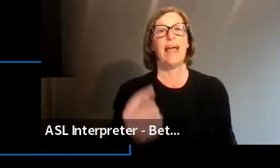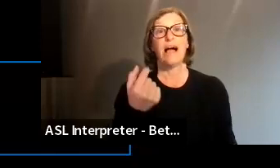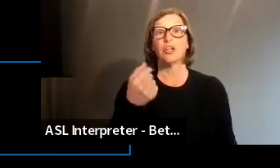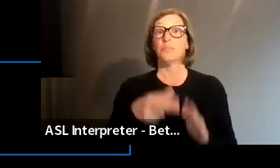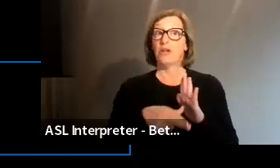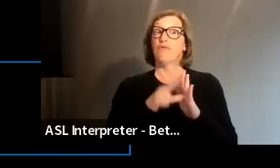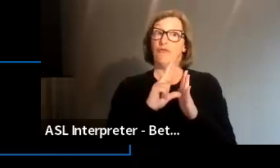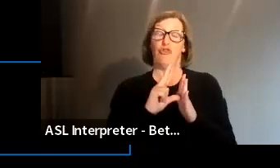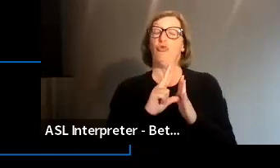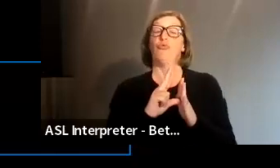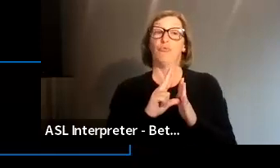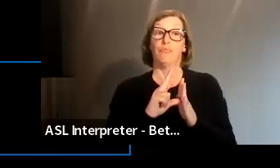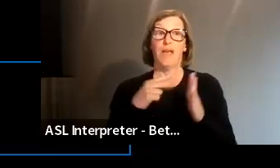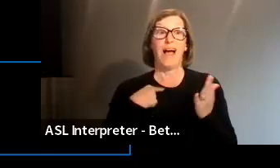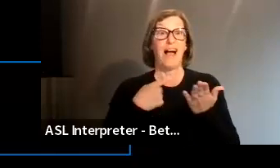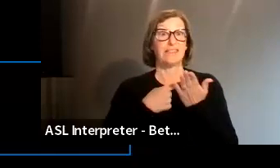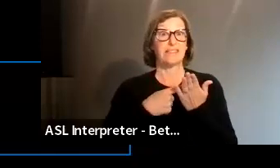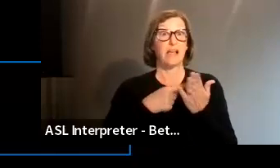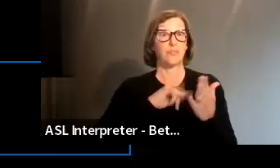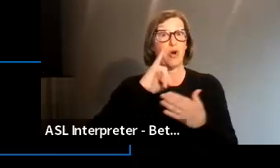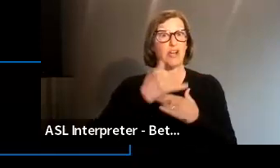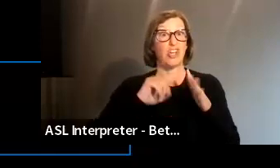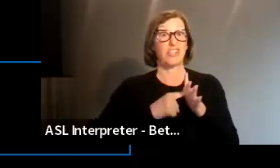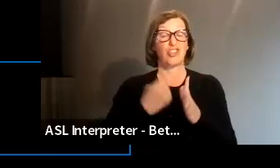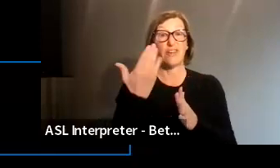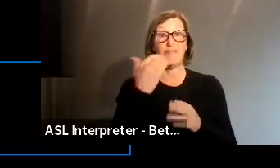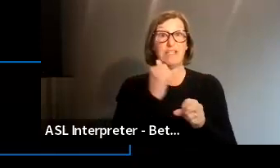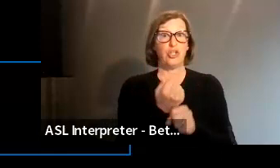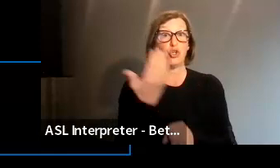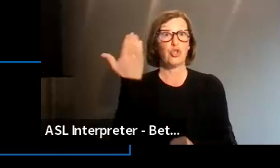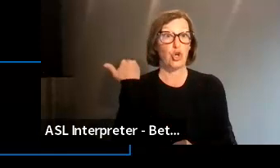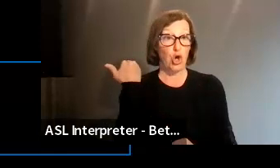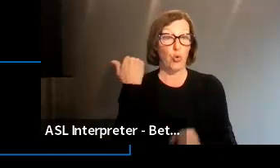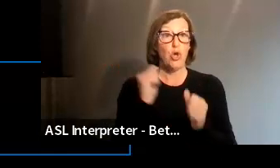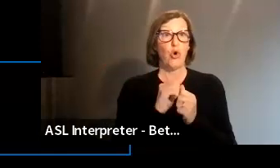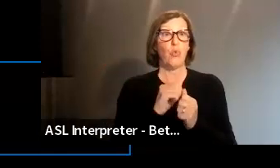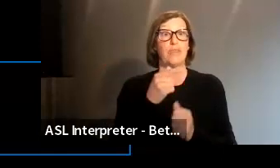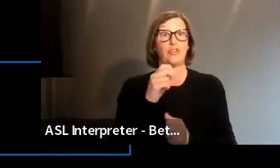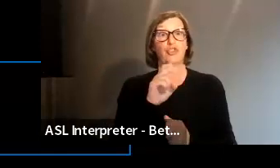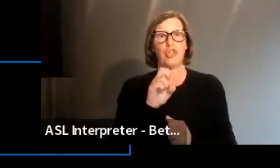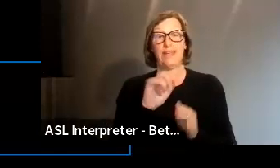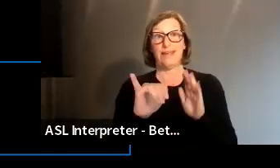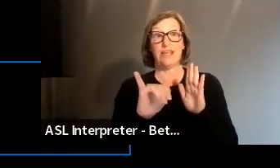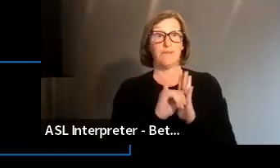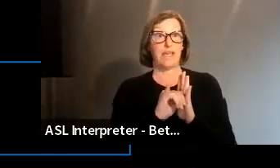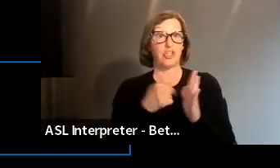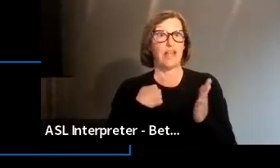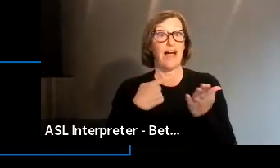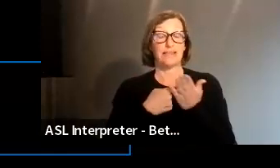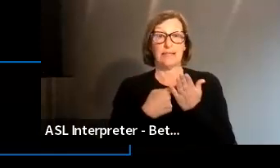about a project that started 15 years ago with gene identification. I will discuss the prevalence